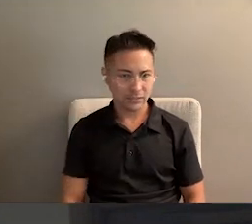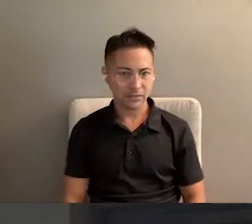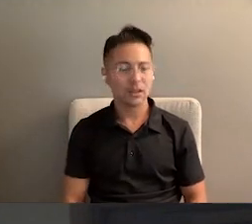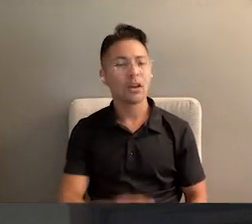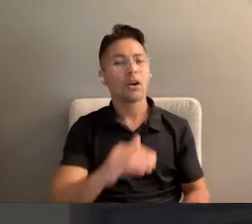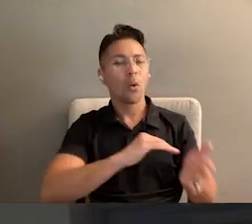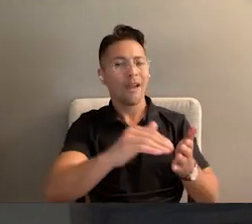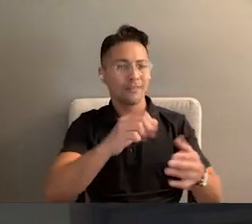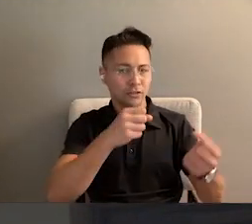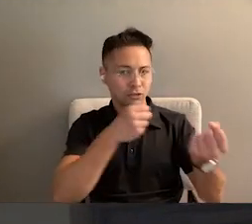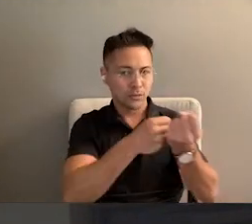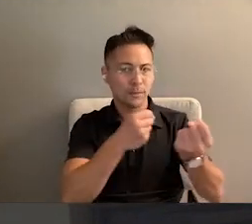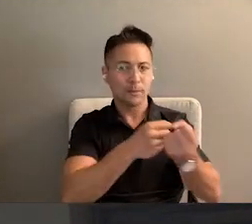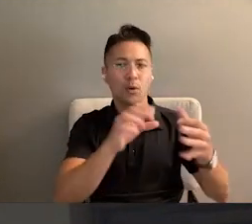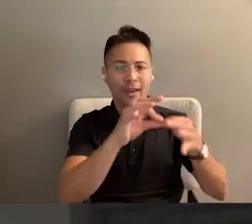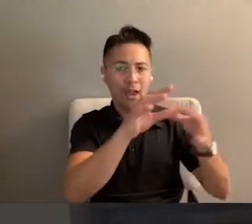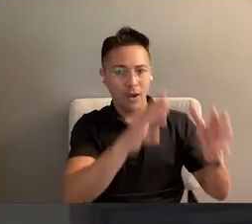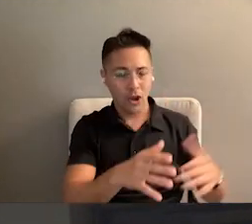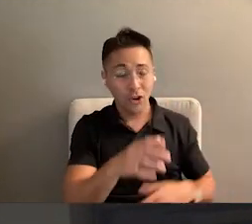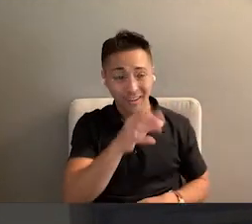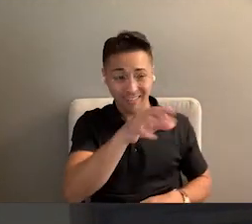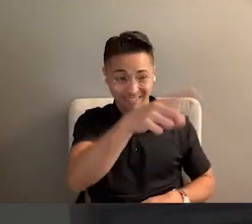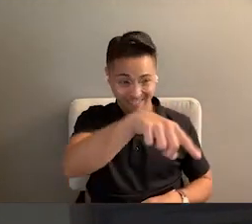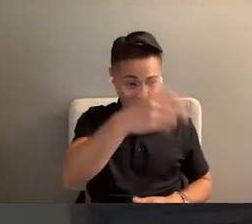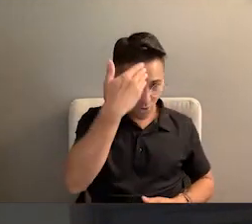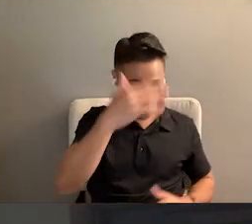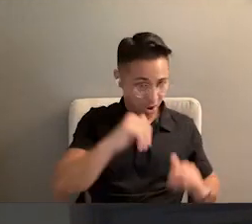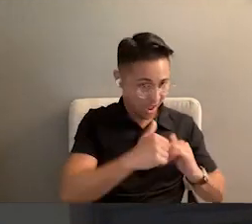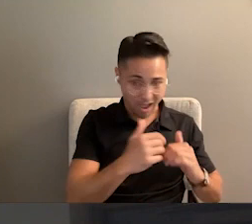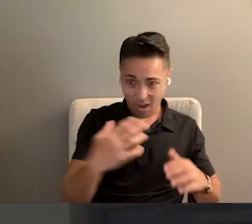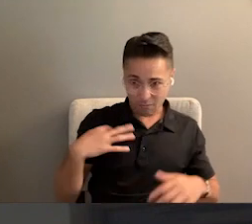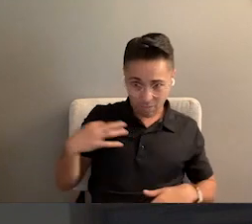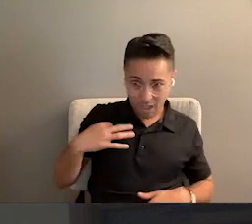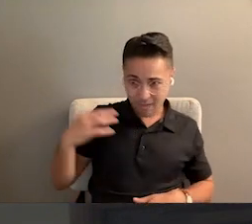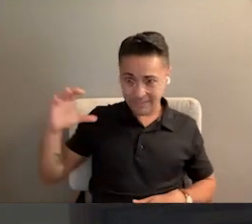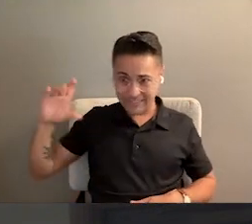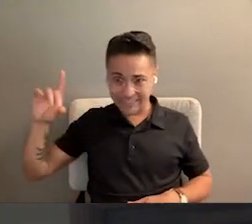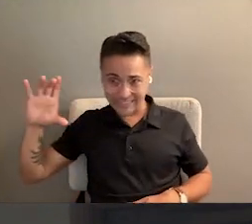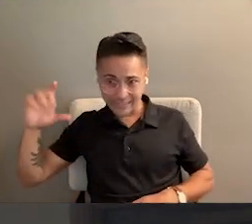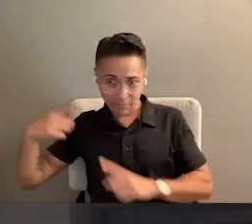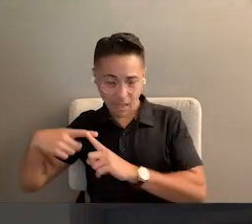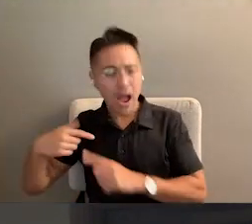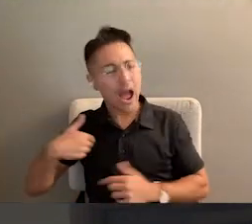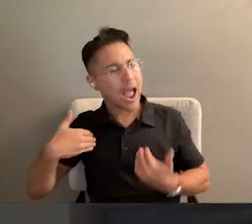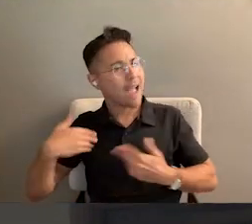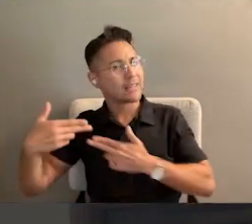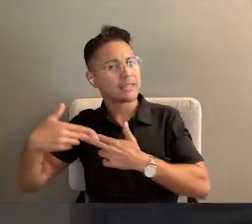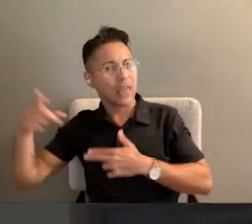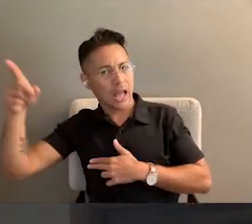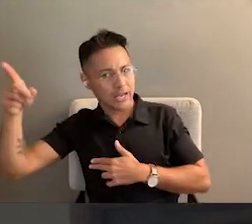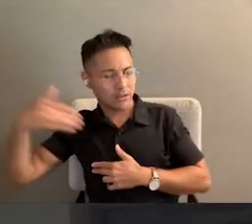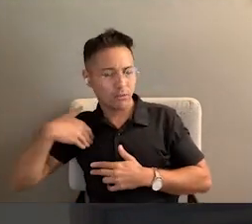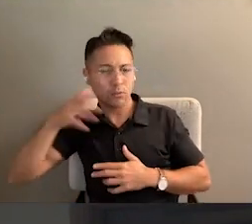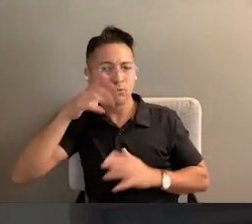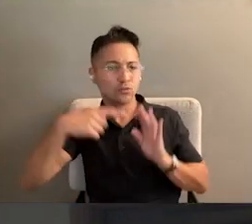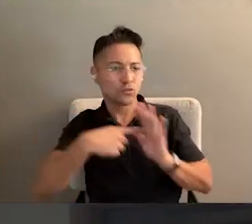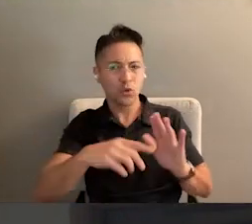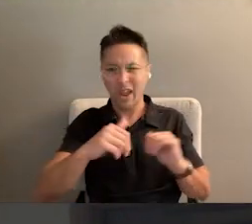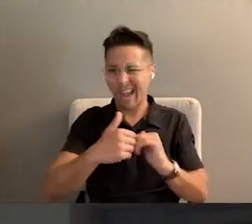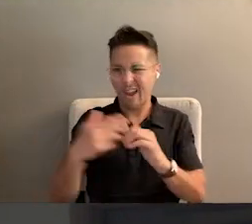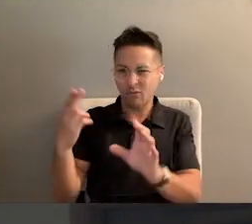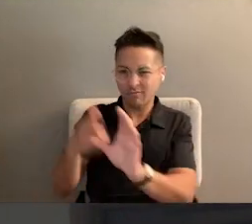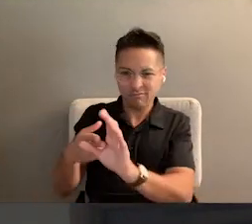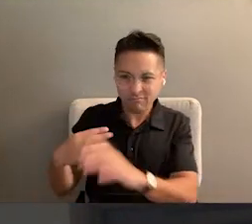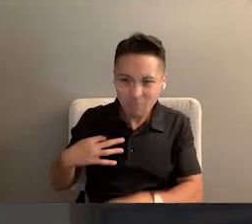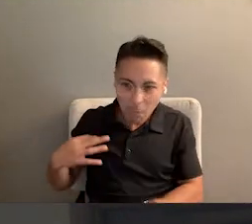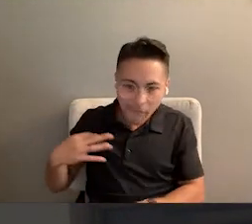The same person? Your WSC, Or the work wage? your waiver support coordinator. Oh, If they don't know how to apply for CDC Plus, I think we have